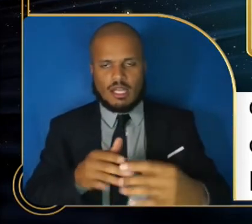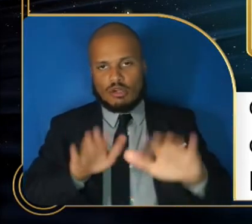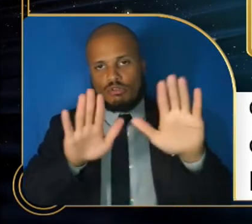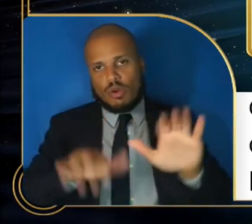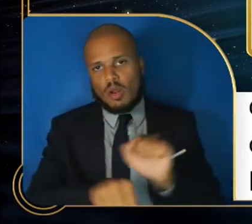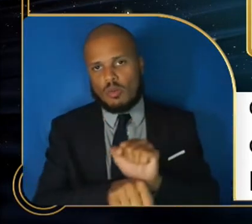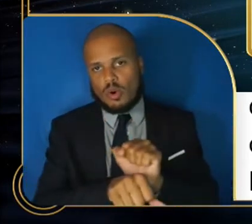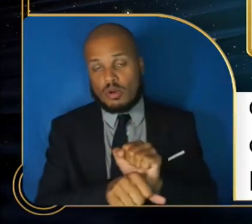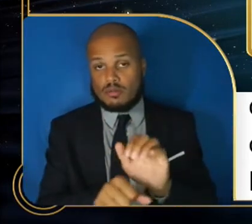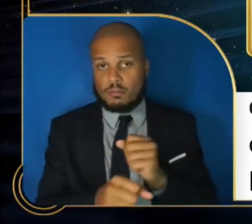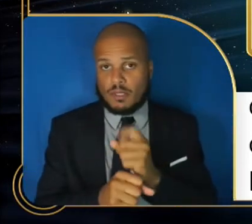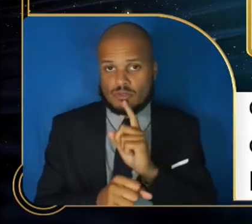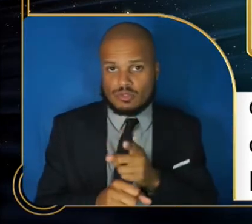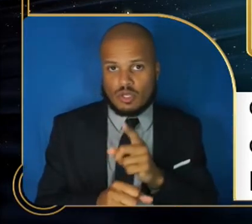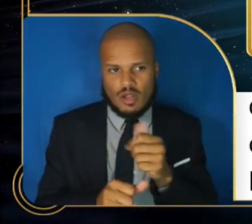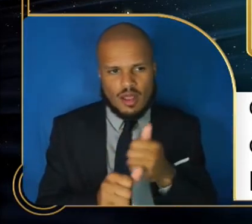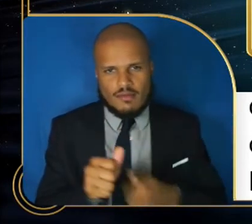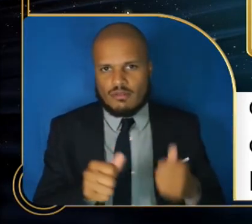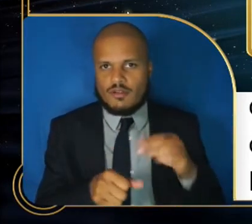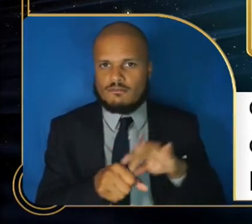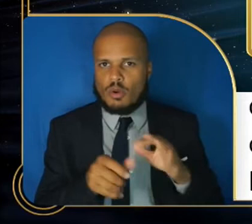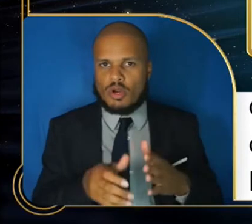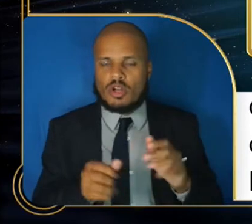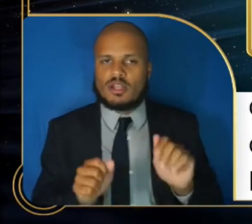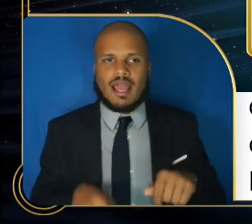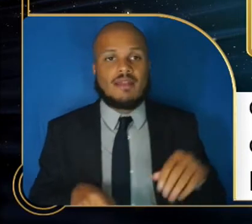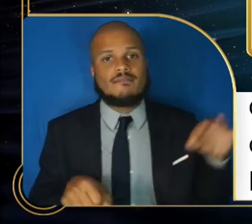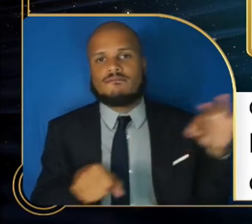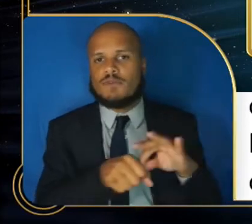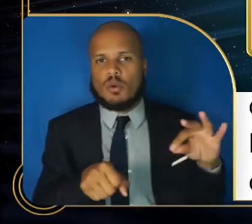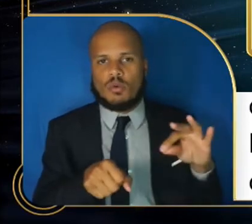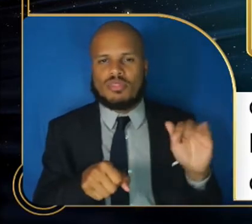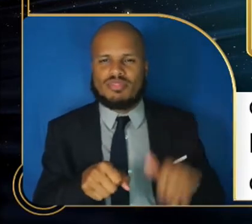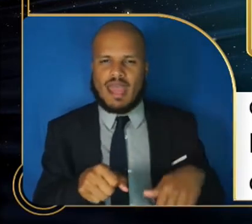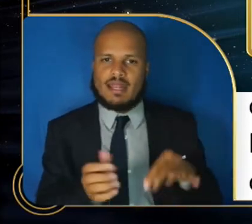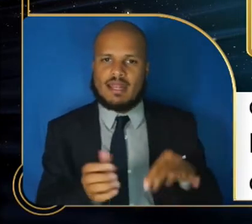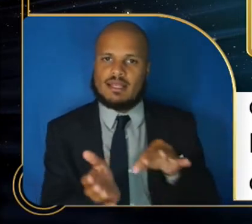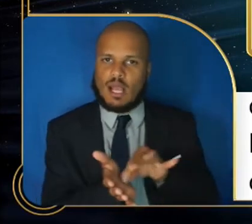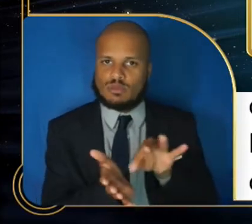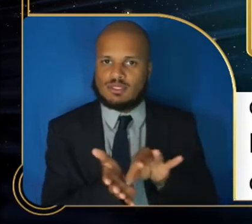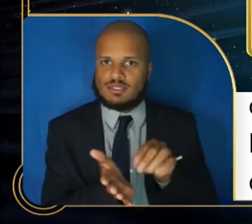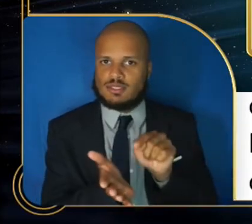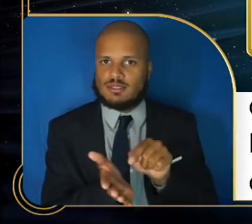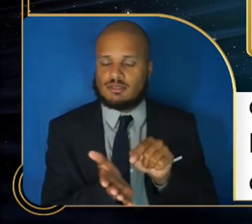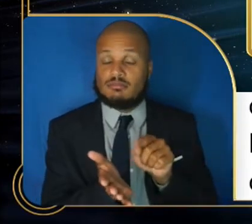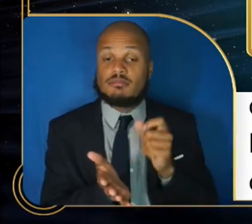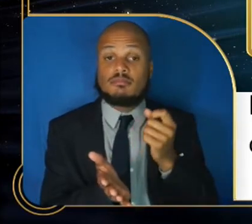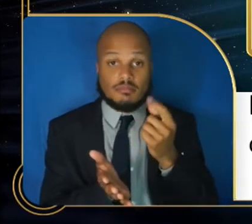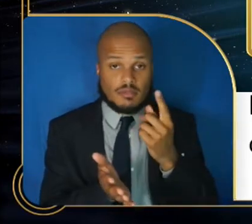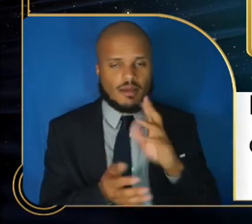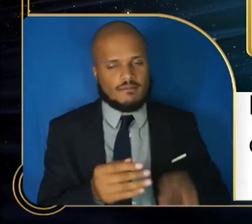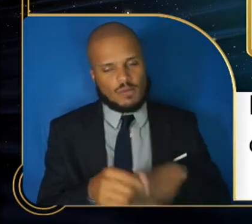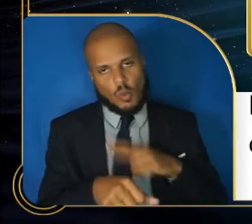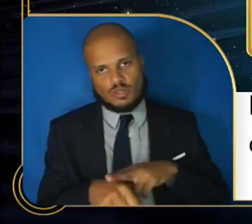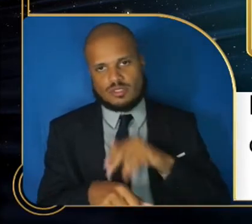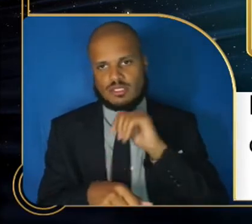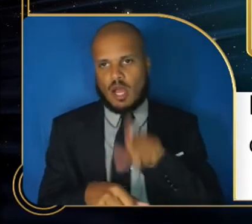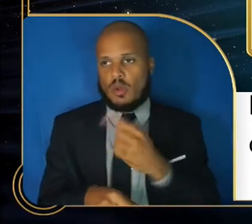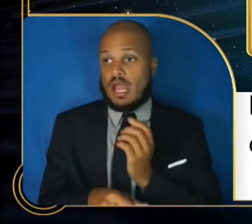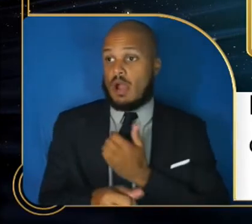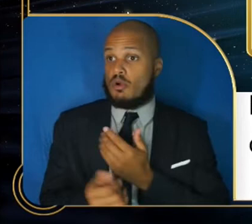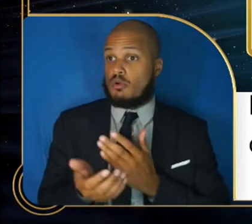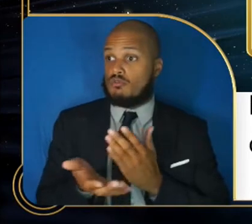ensure every voter can cast a ballot that counts. Now, of course, not only is our right to vote under